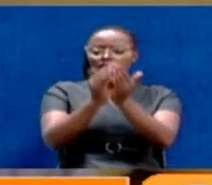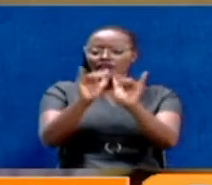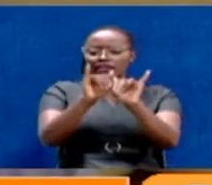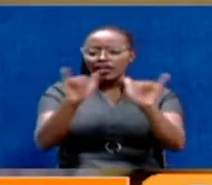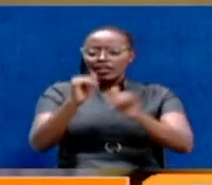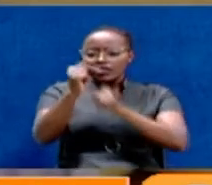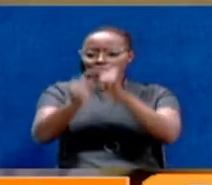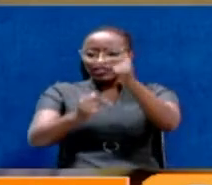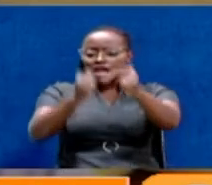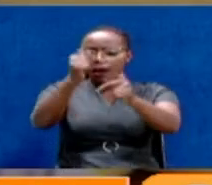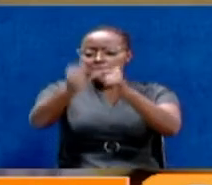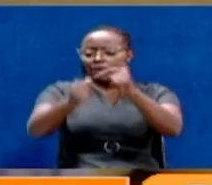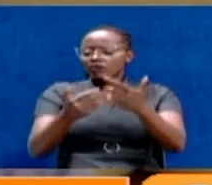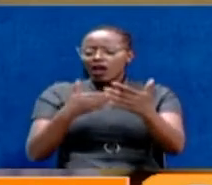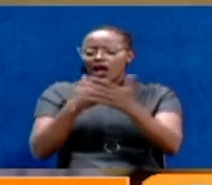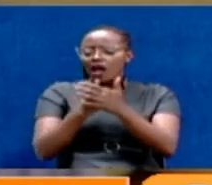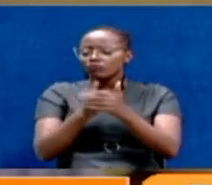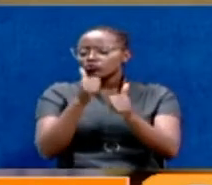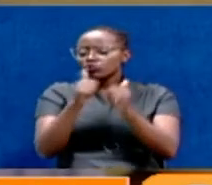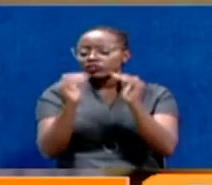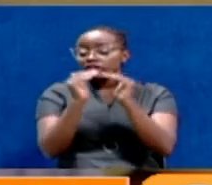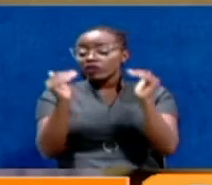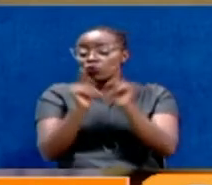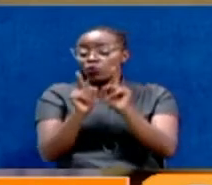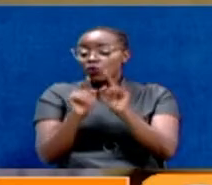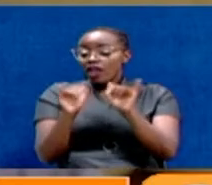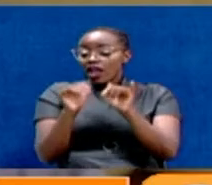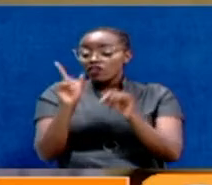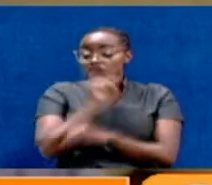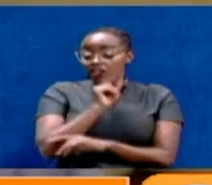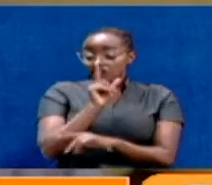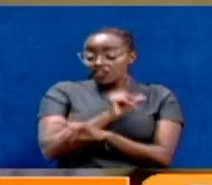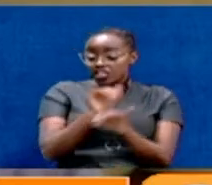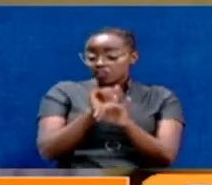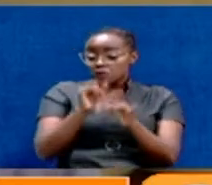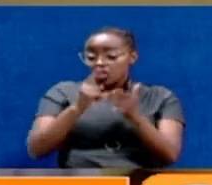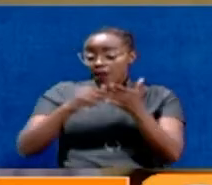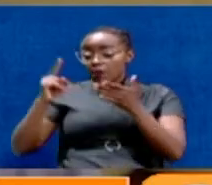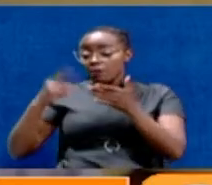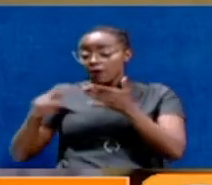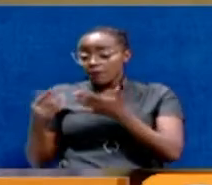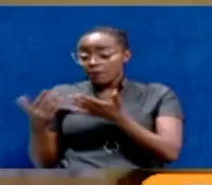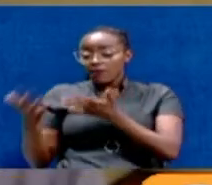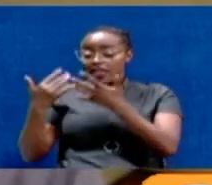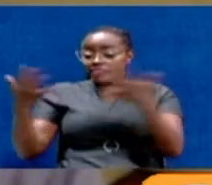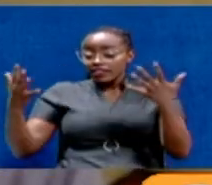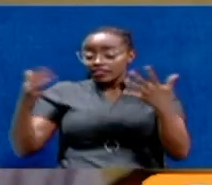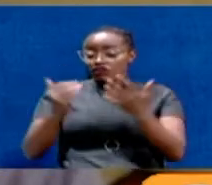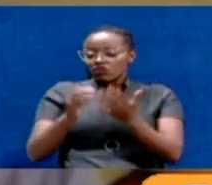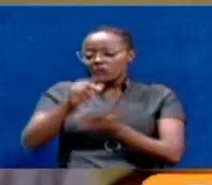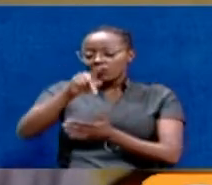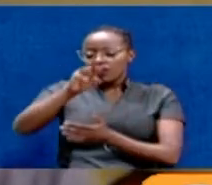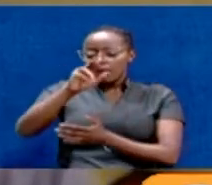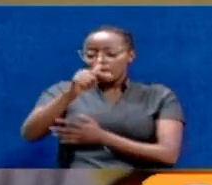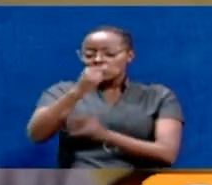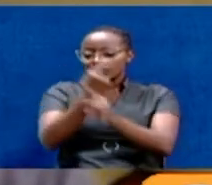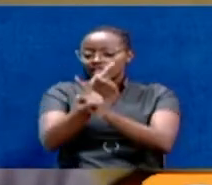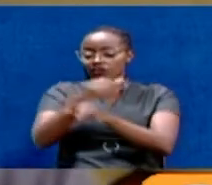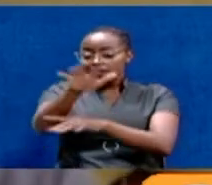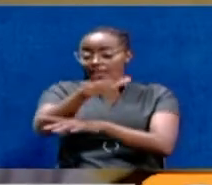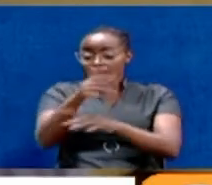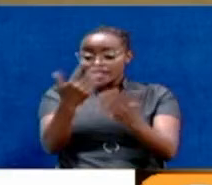processes. To what extent are we clearing the cargo from the port, and how fluid is the corridor and the various points where the